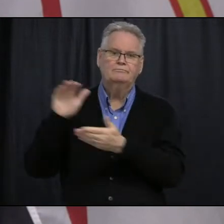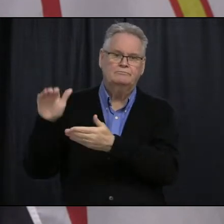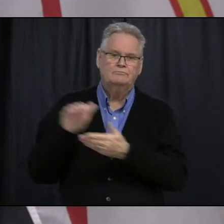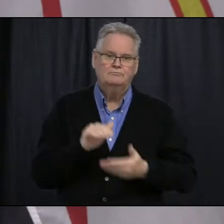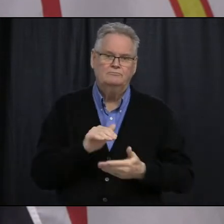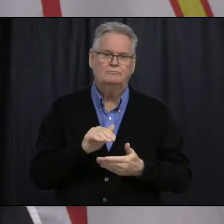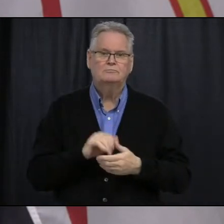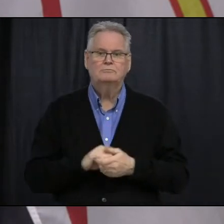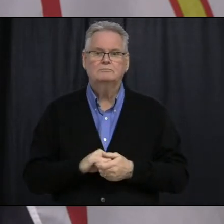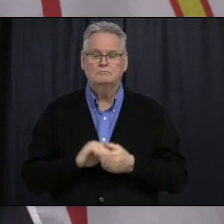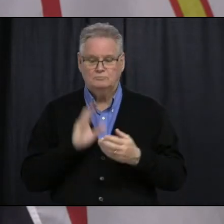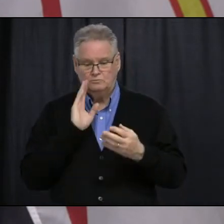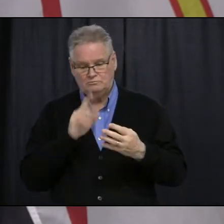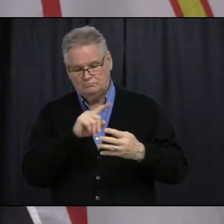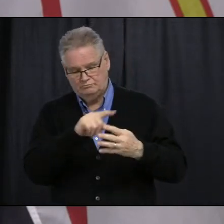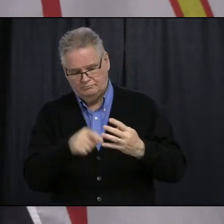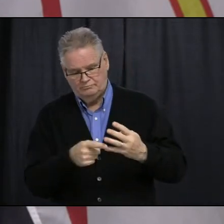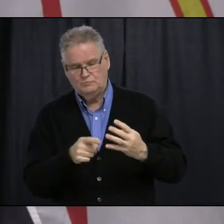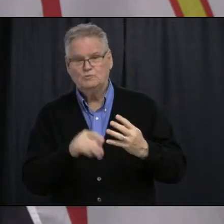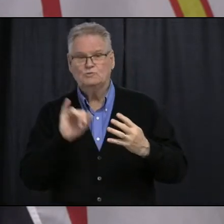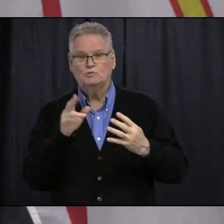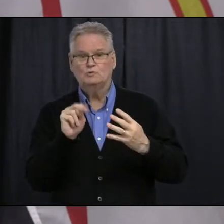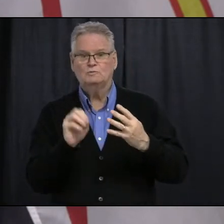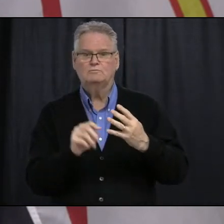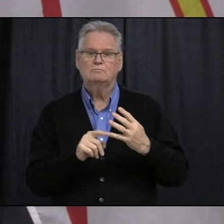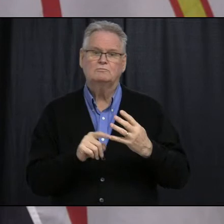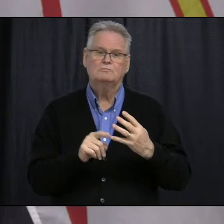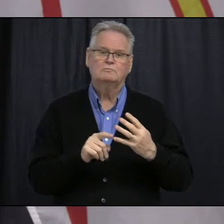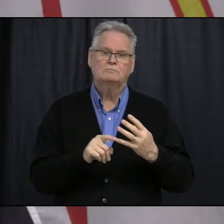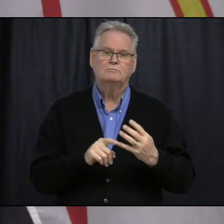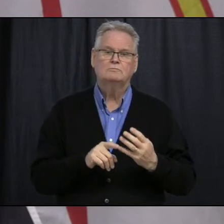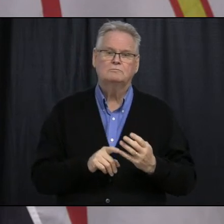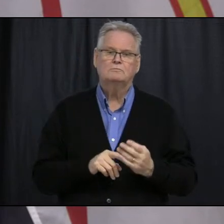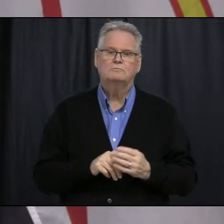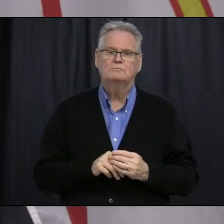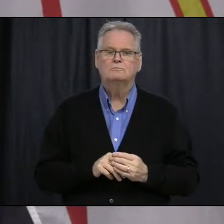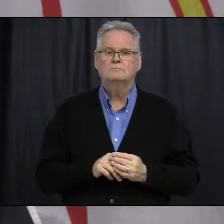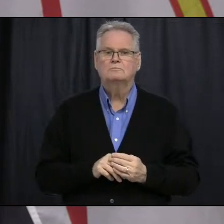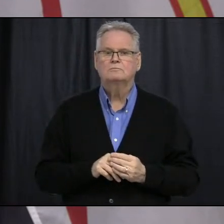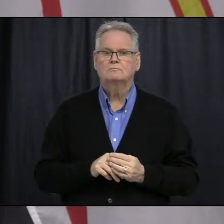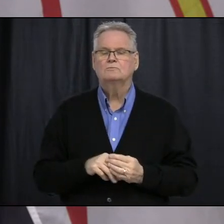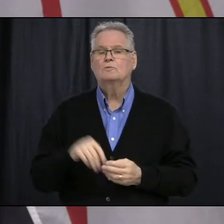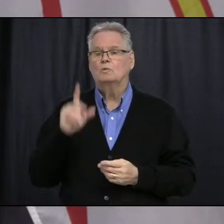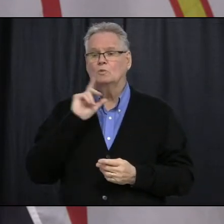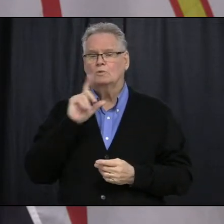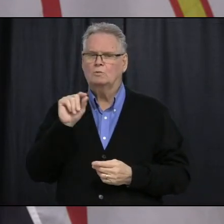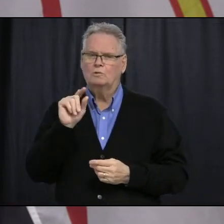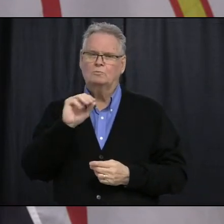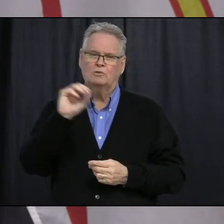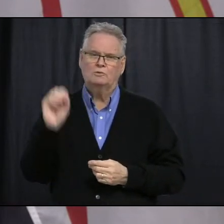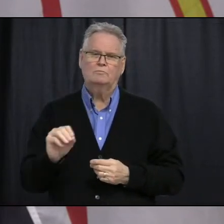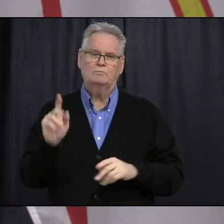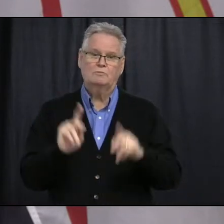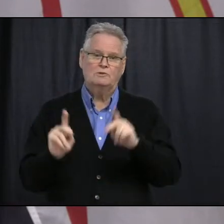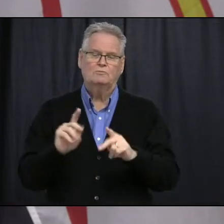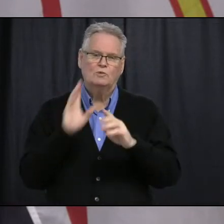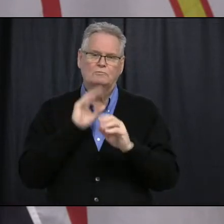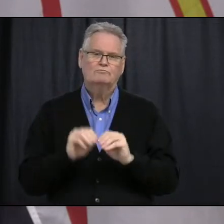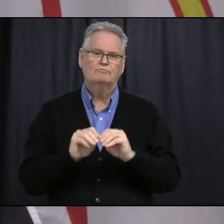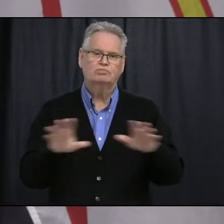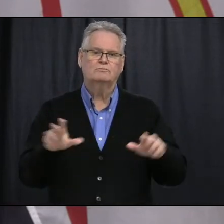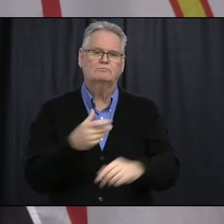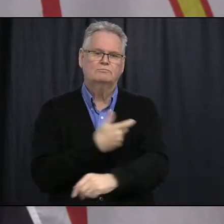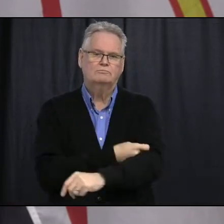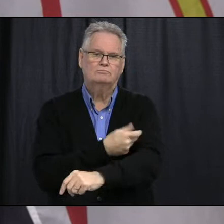and 50% of the eligible population vaccinated with 2 doses by the end of July. This well surpasses